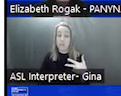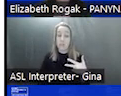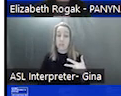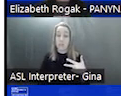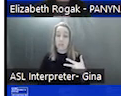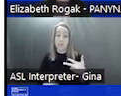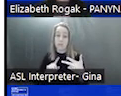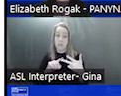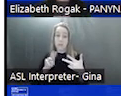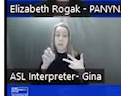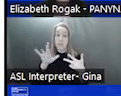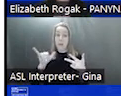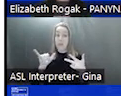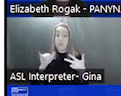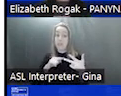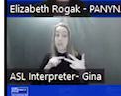Is Mary Flaherty with us?